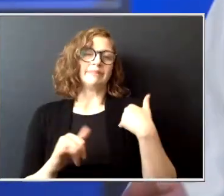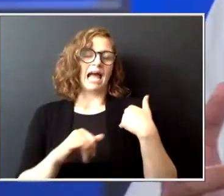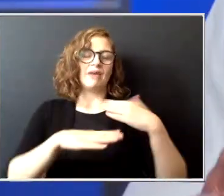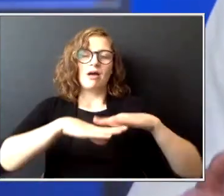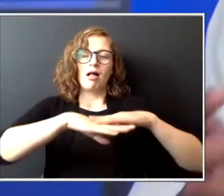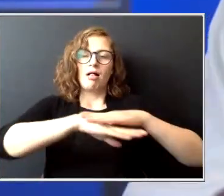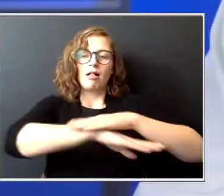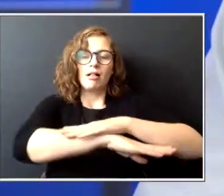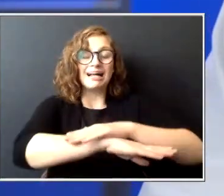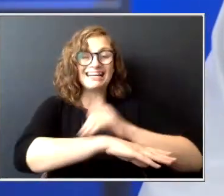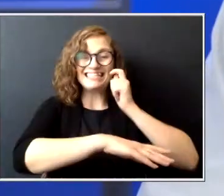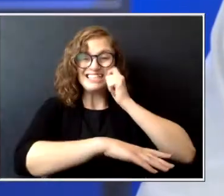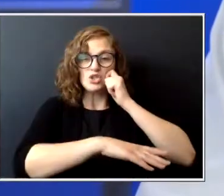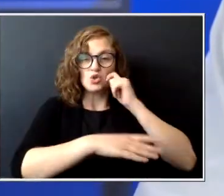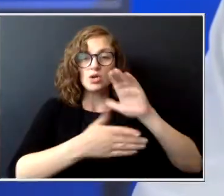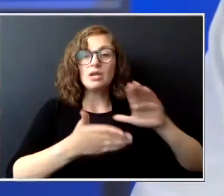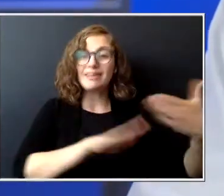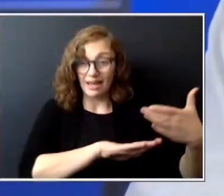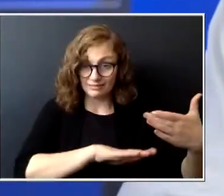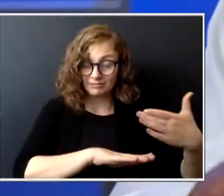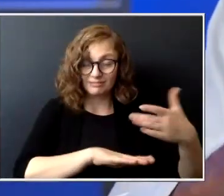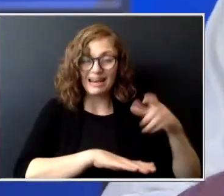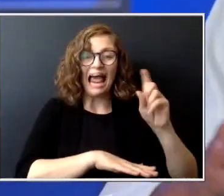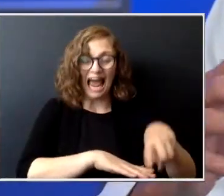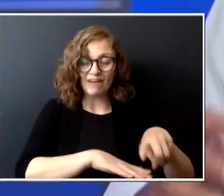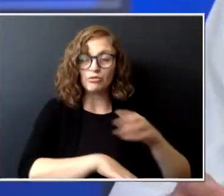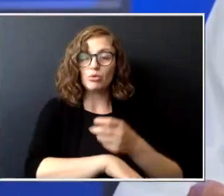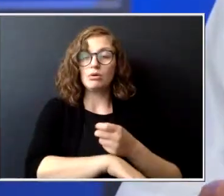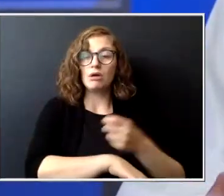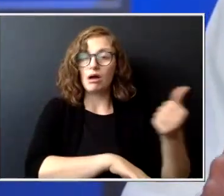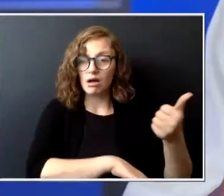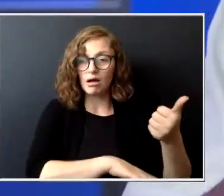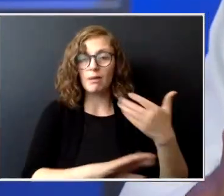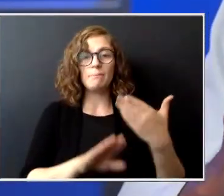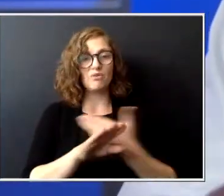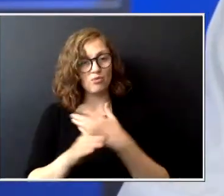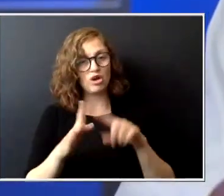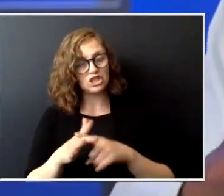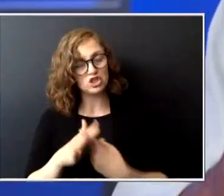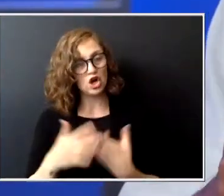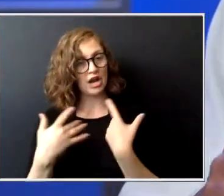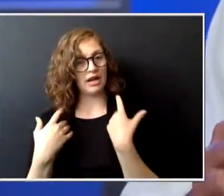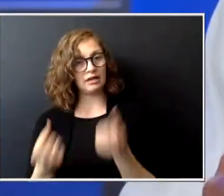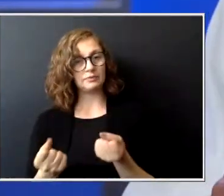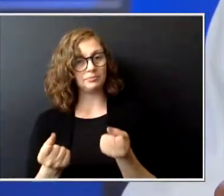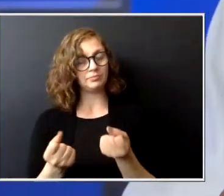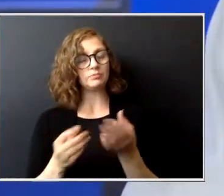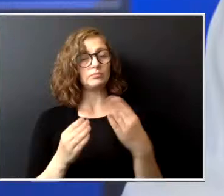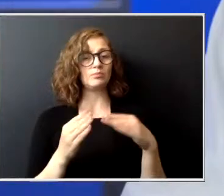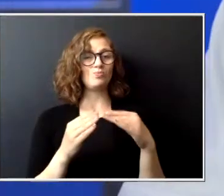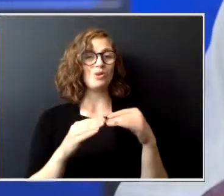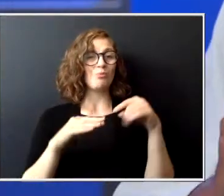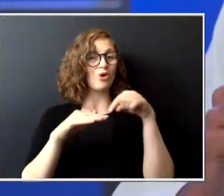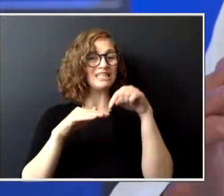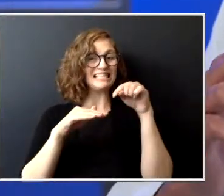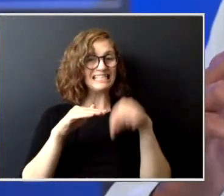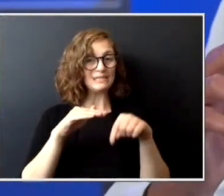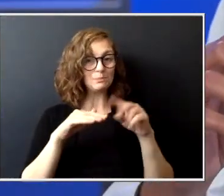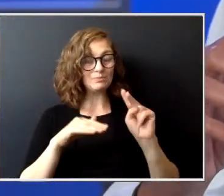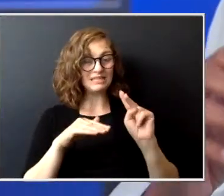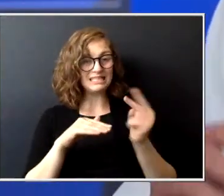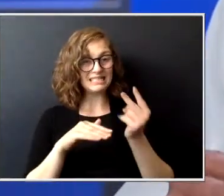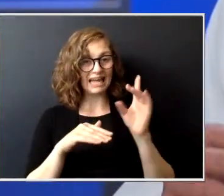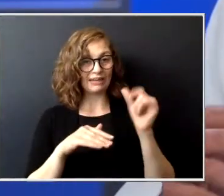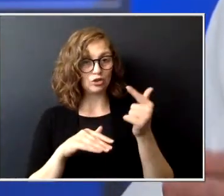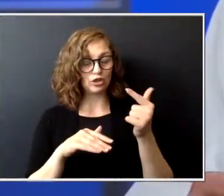clear before the wound healing starts. And deeper second-degree burns have thicker layer of dead tissue. Now,